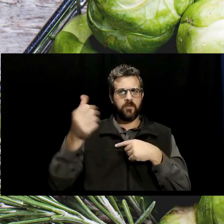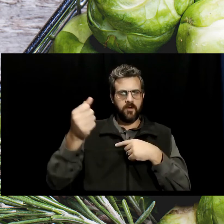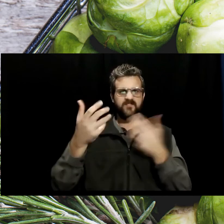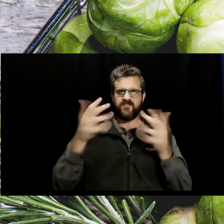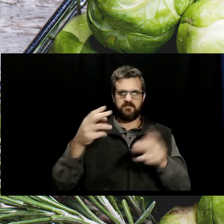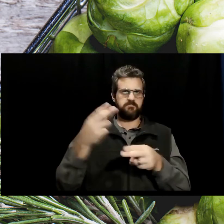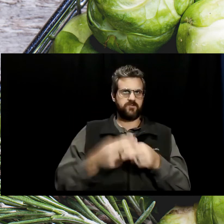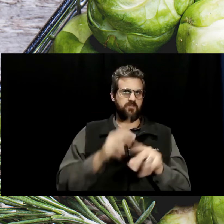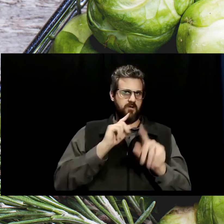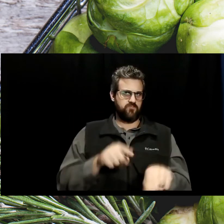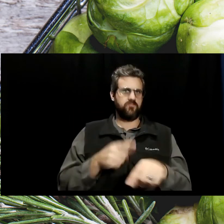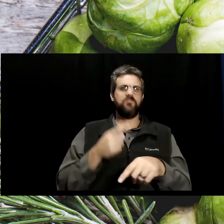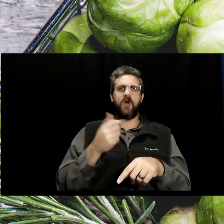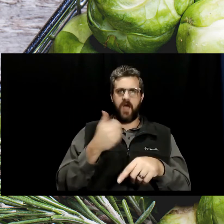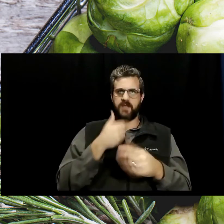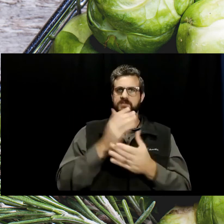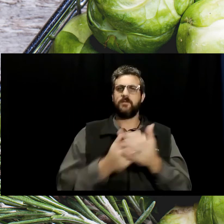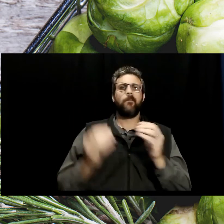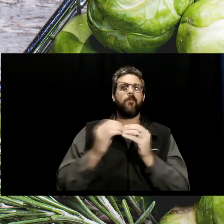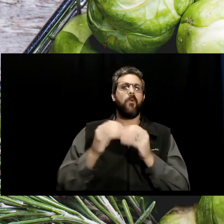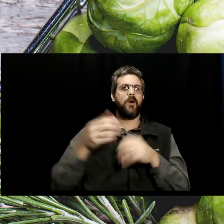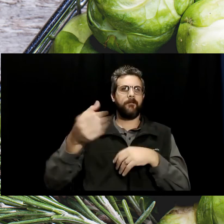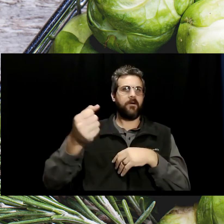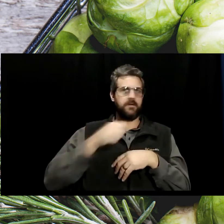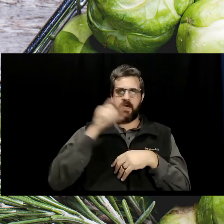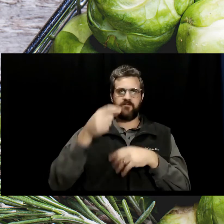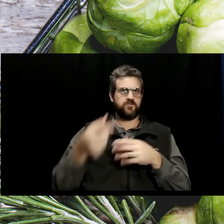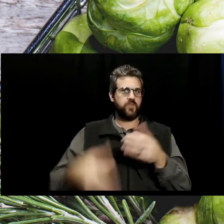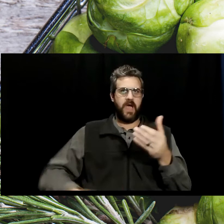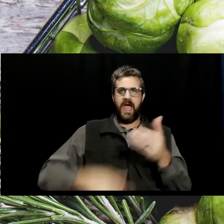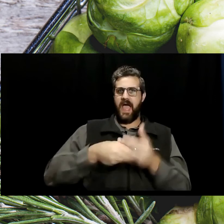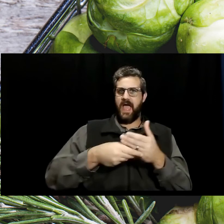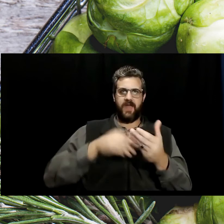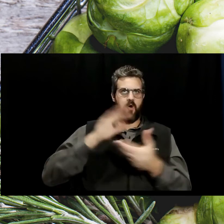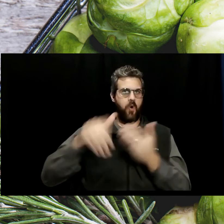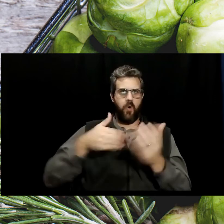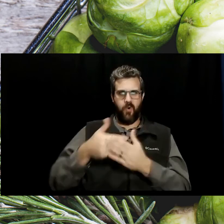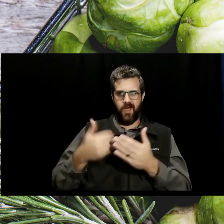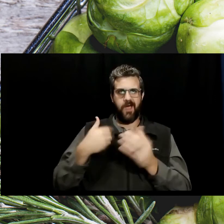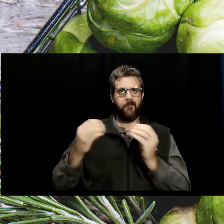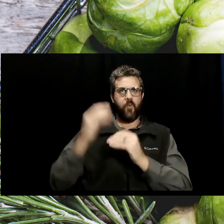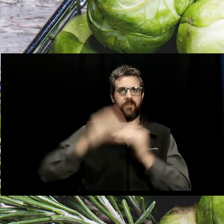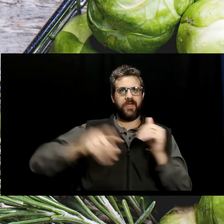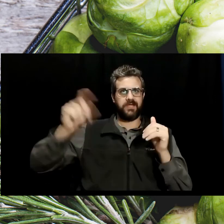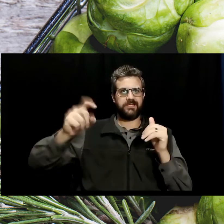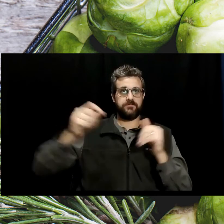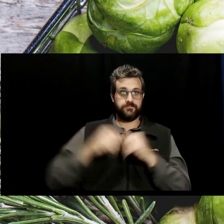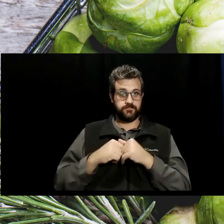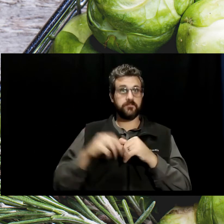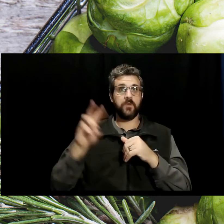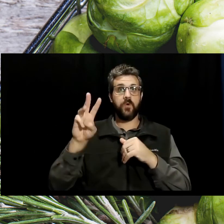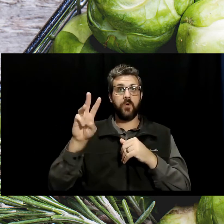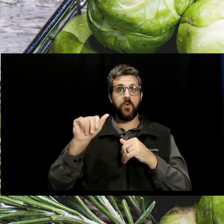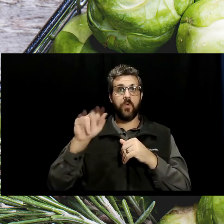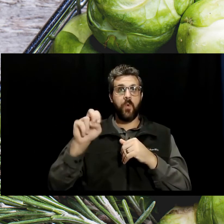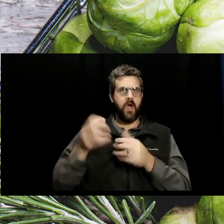that she had some extra milk, and so she didn't need to add all of that was there. And then Wayne has asked